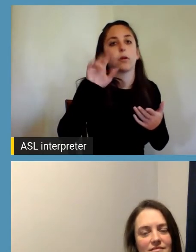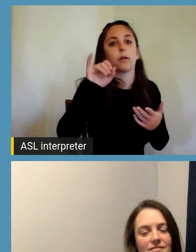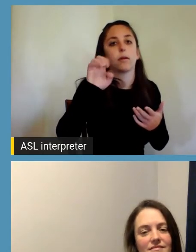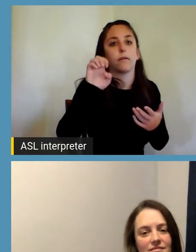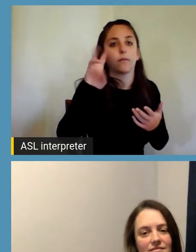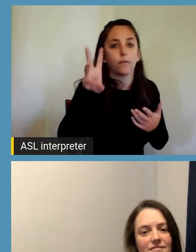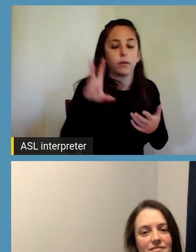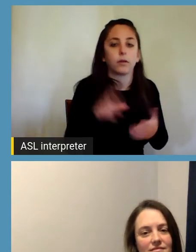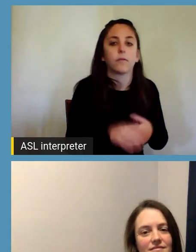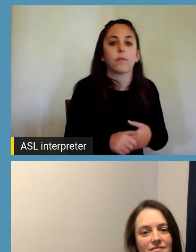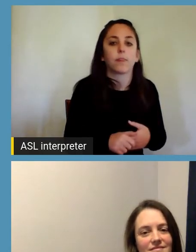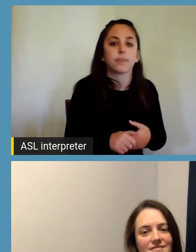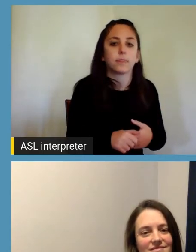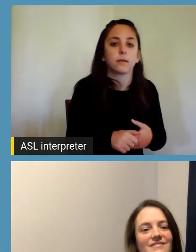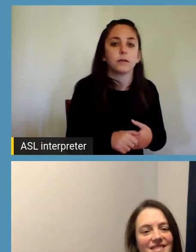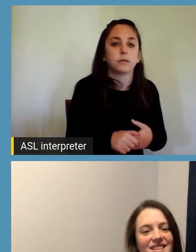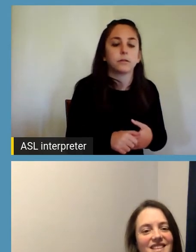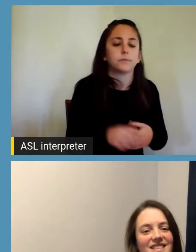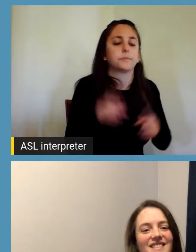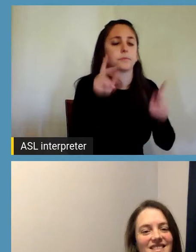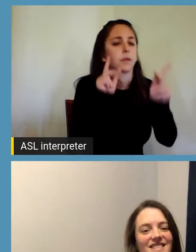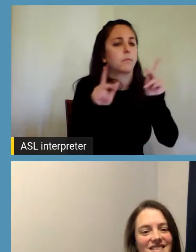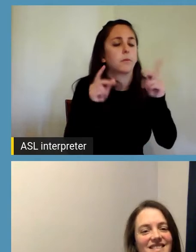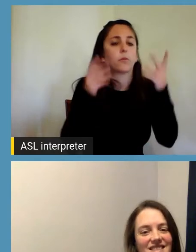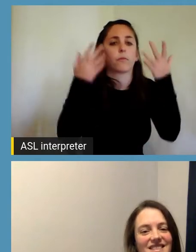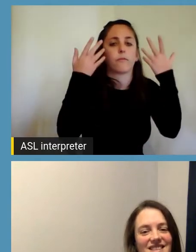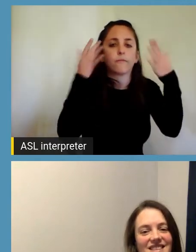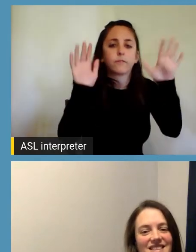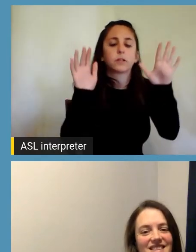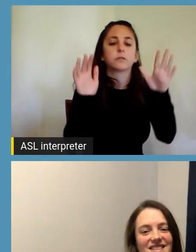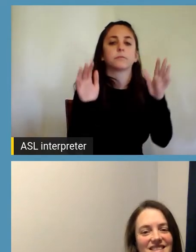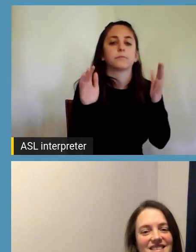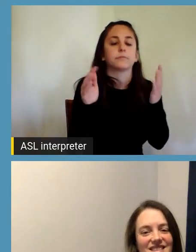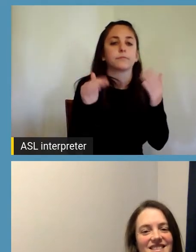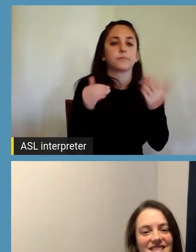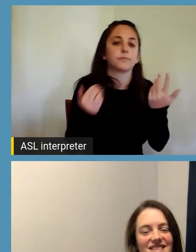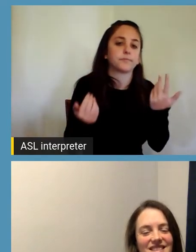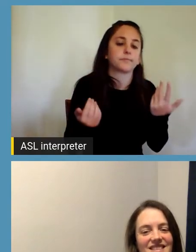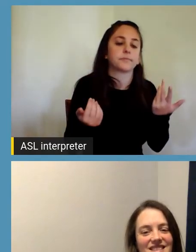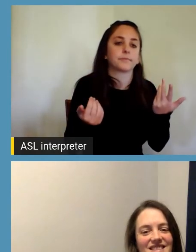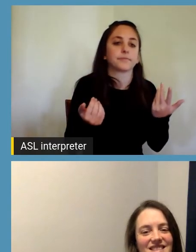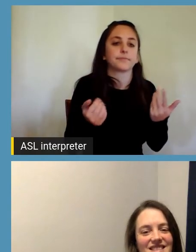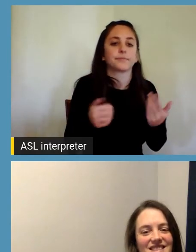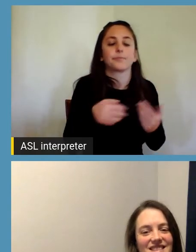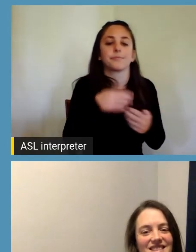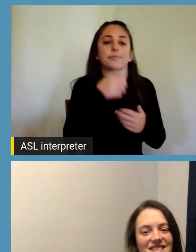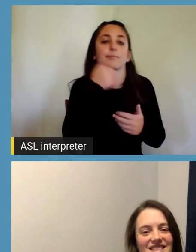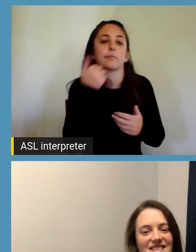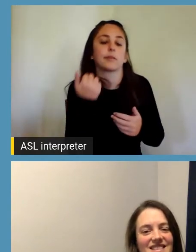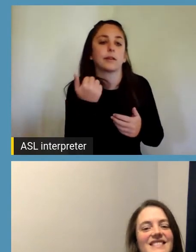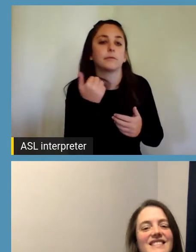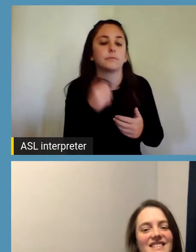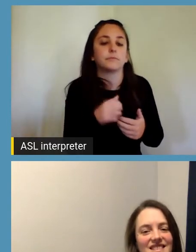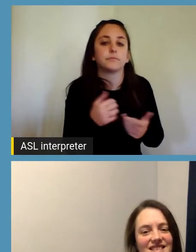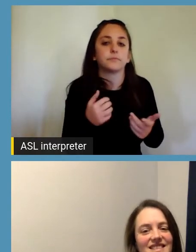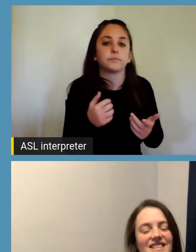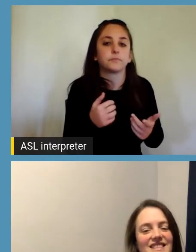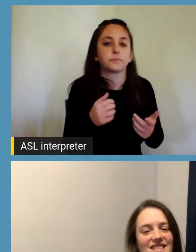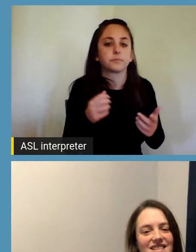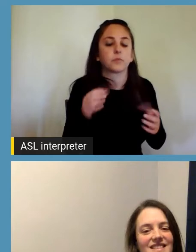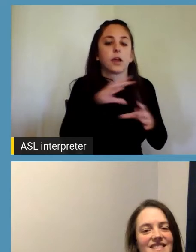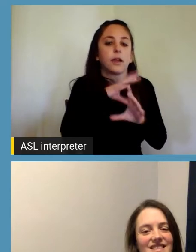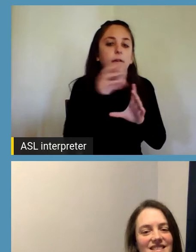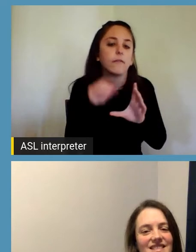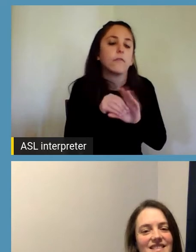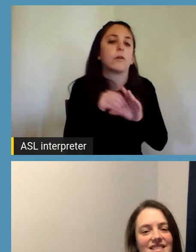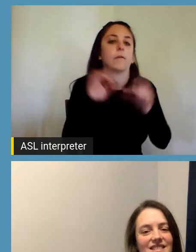our loyals, our people who are already in our circle, to act as another tactic or touch point of our promotion, by then giving that